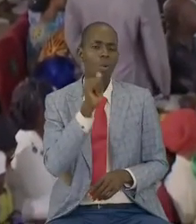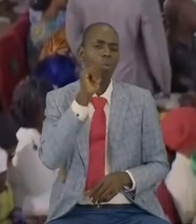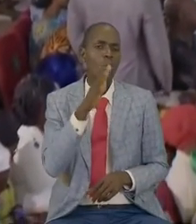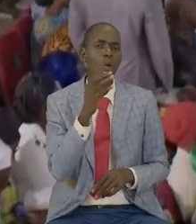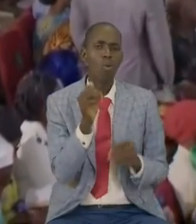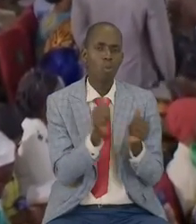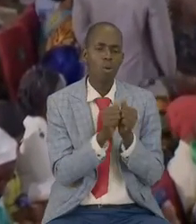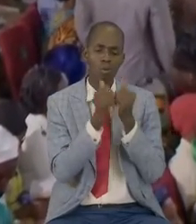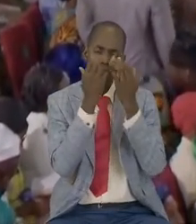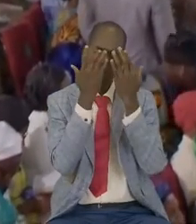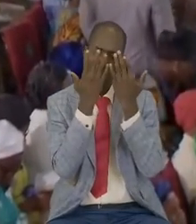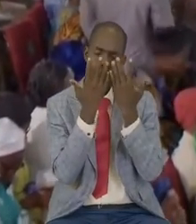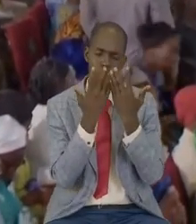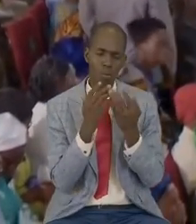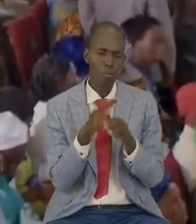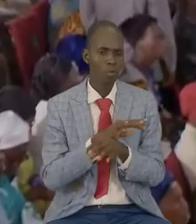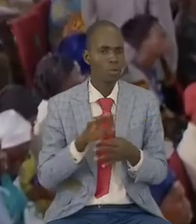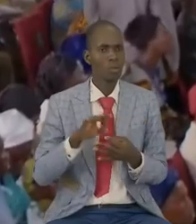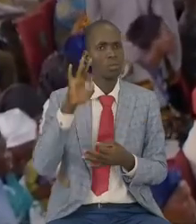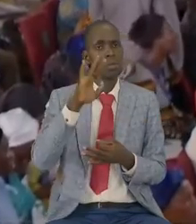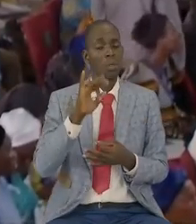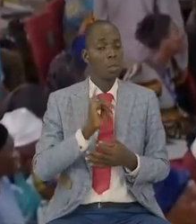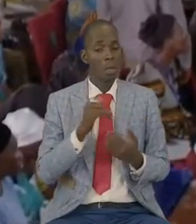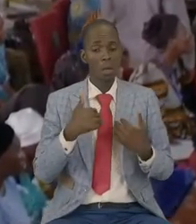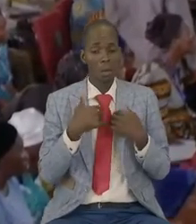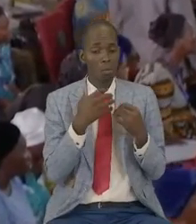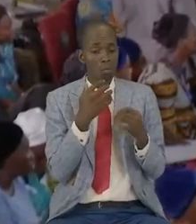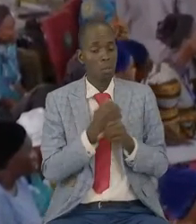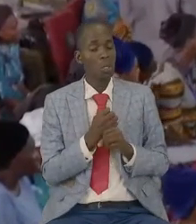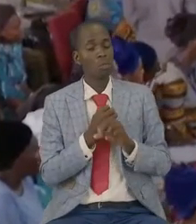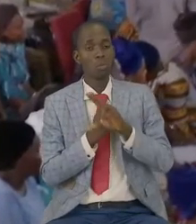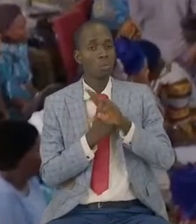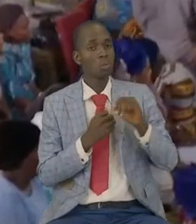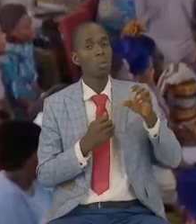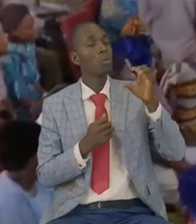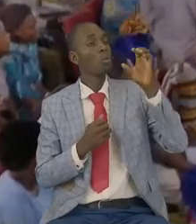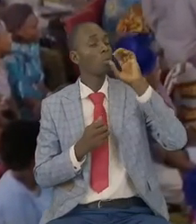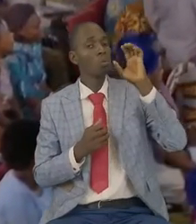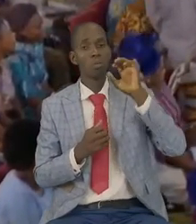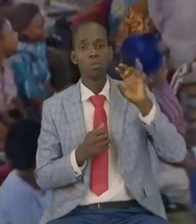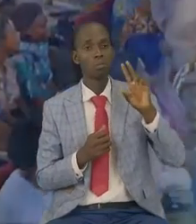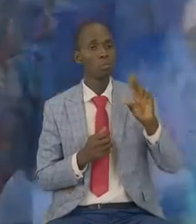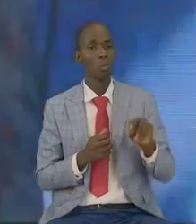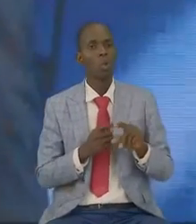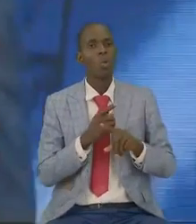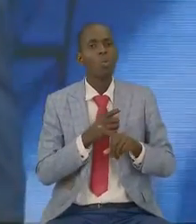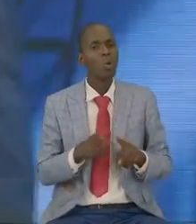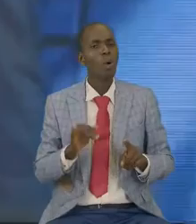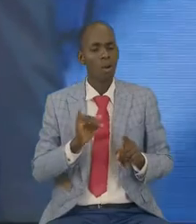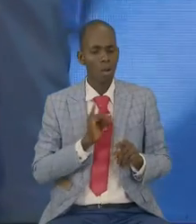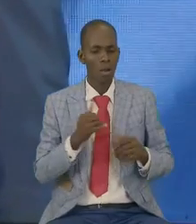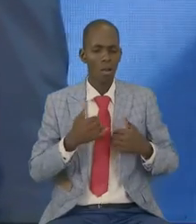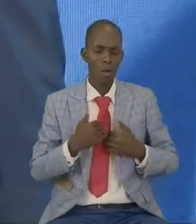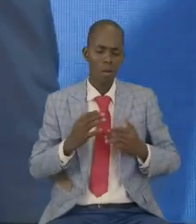spirit. I have drunk neither wine nor strong drink, but I poured out